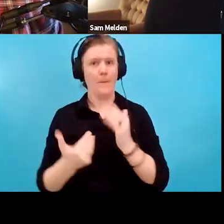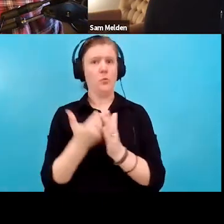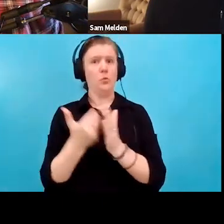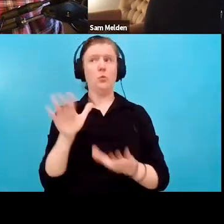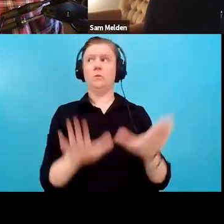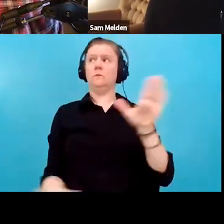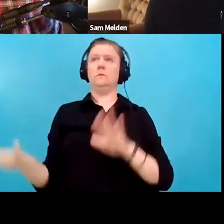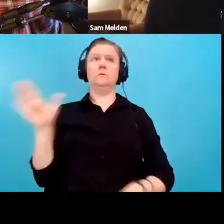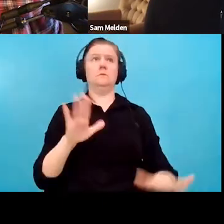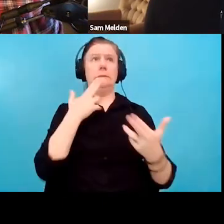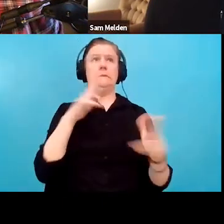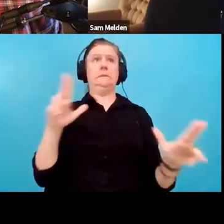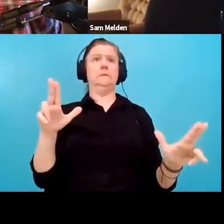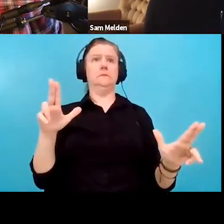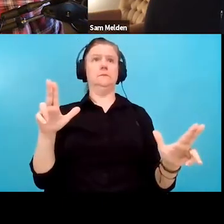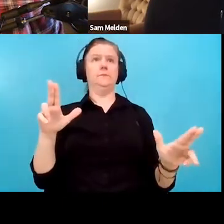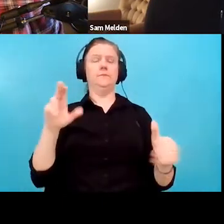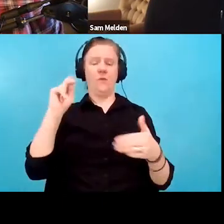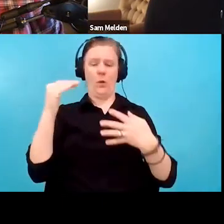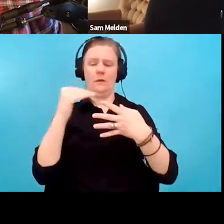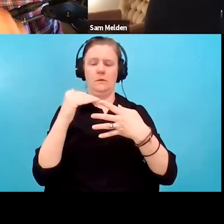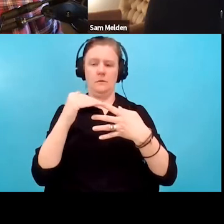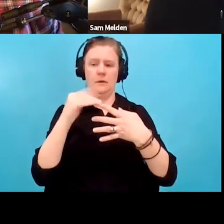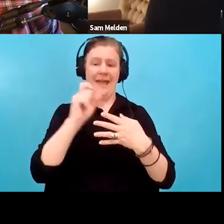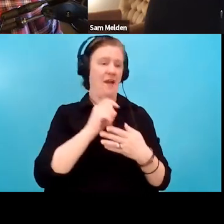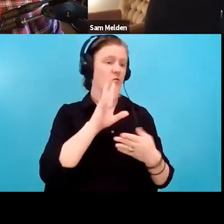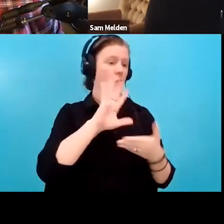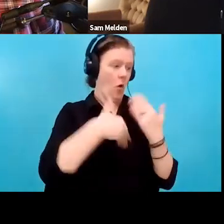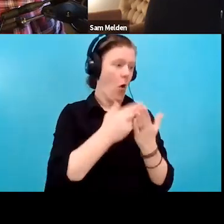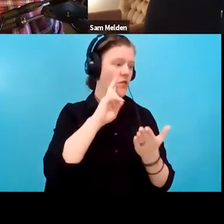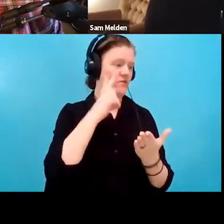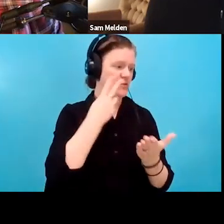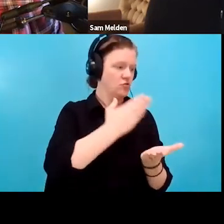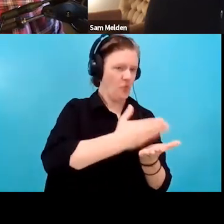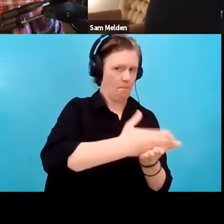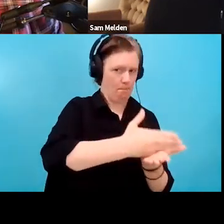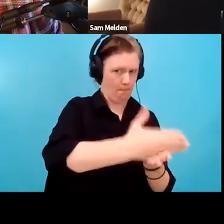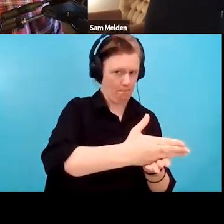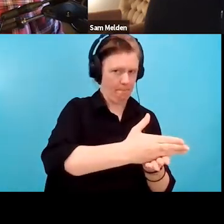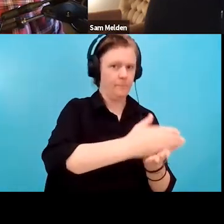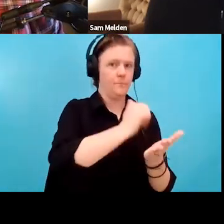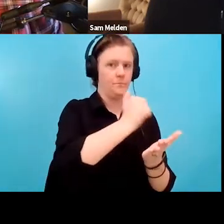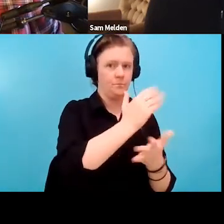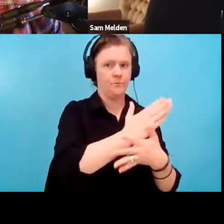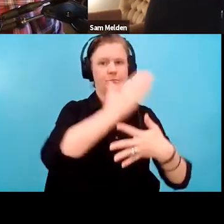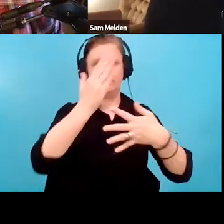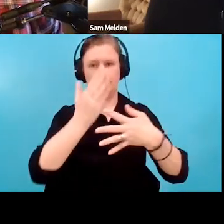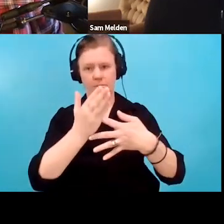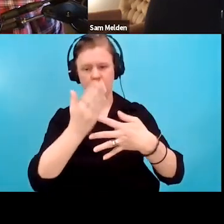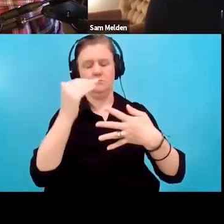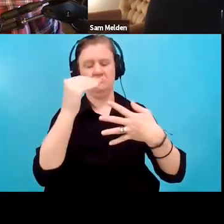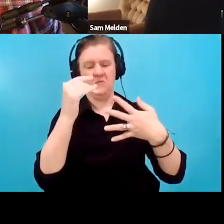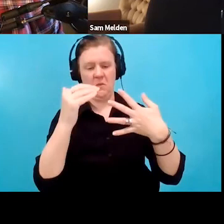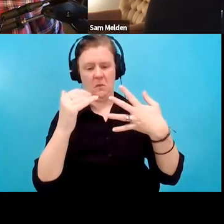by saying, step one, you're going to have to chop all these things. Then when you get to step five and you have to throw them into the